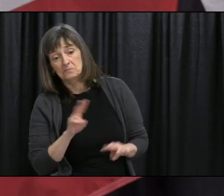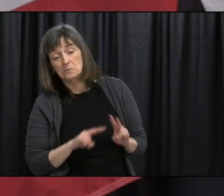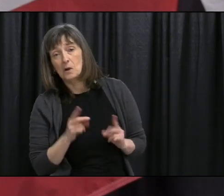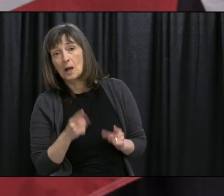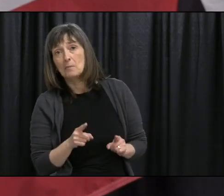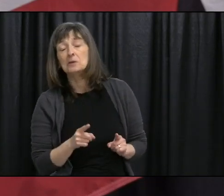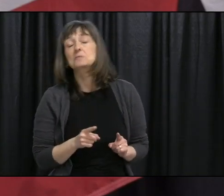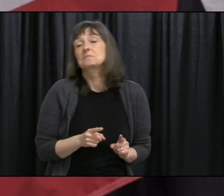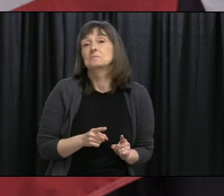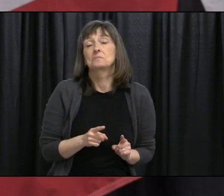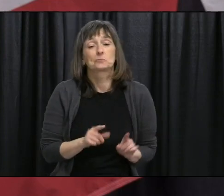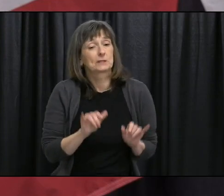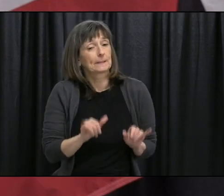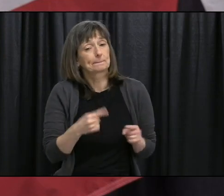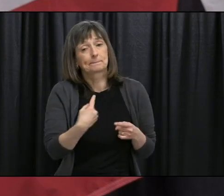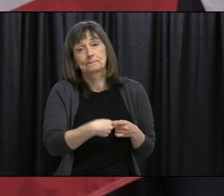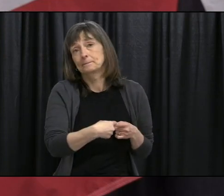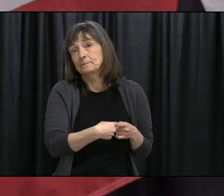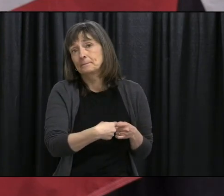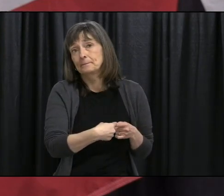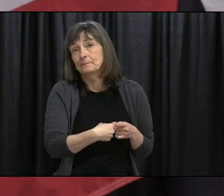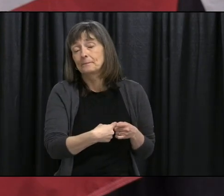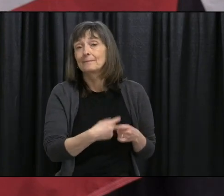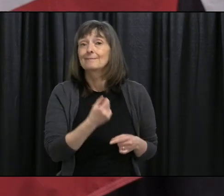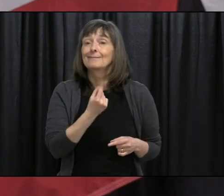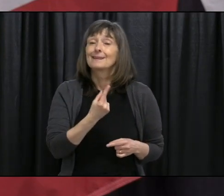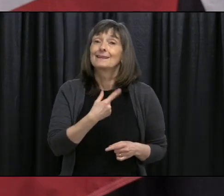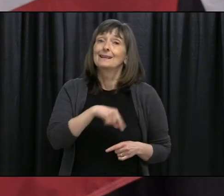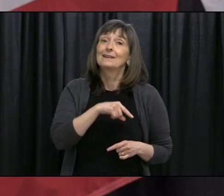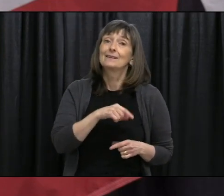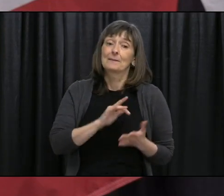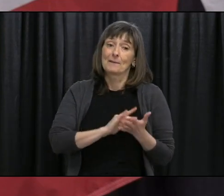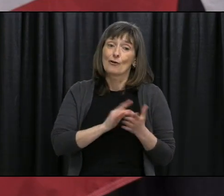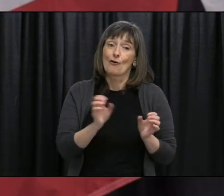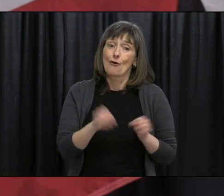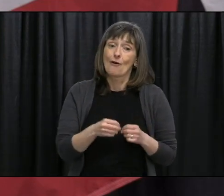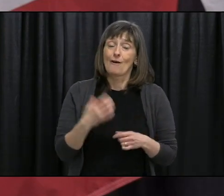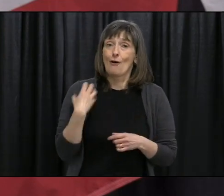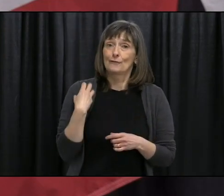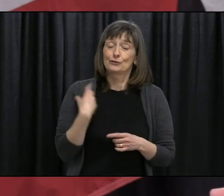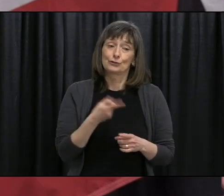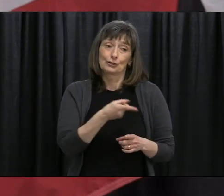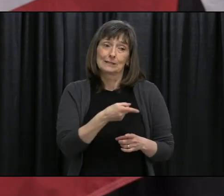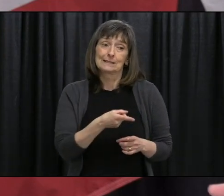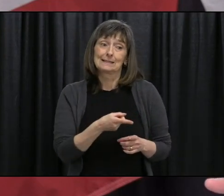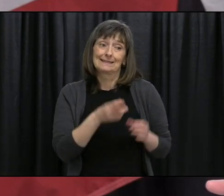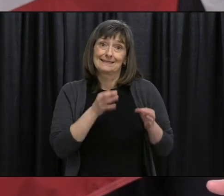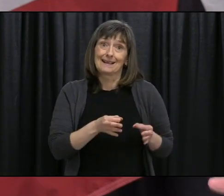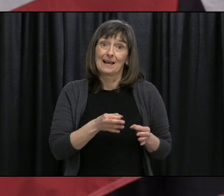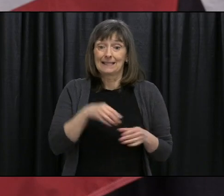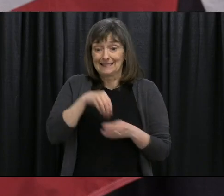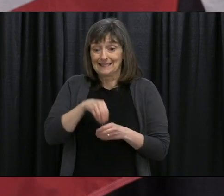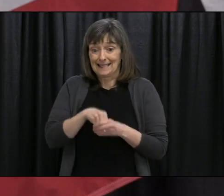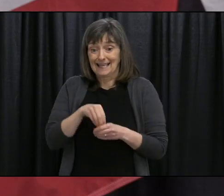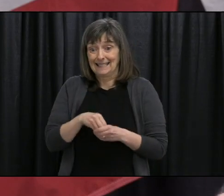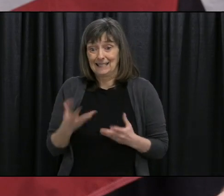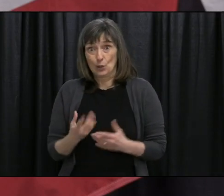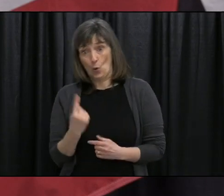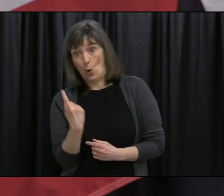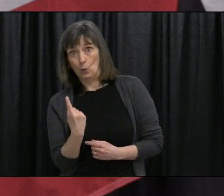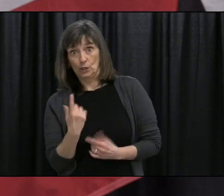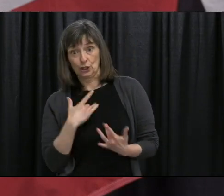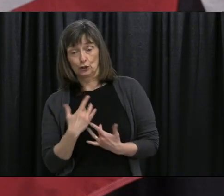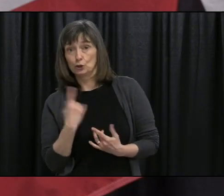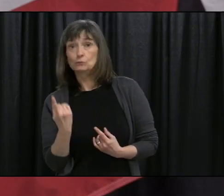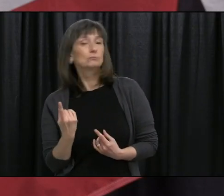because, those decisions are made by the officials based on a number of indicators, not just what's happening inside our province, but